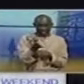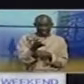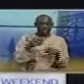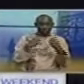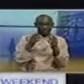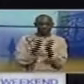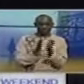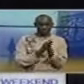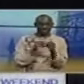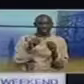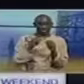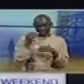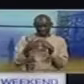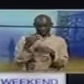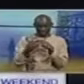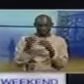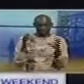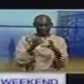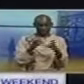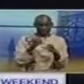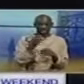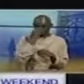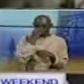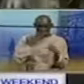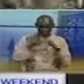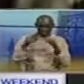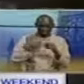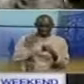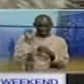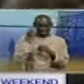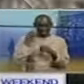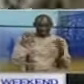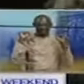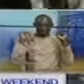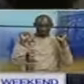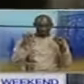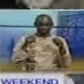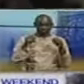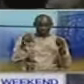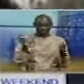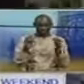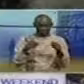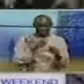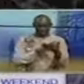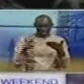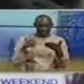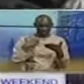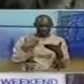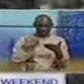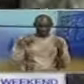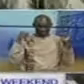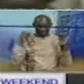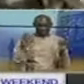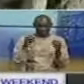between the neighboring communities. Ruto was there to attend the Kenya Pastoral Week that was meant for pastoral communities